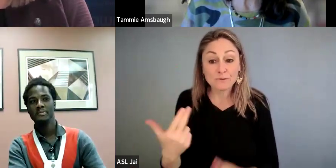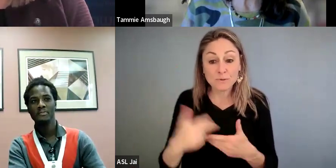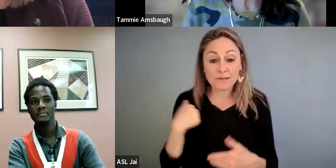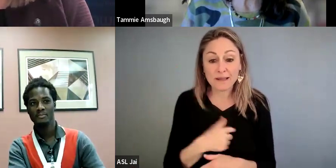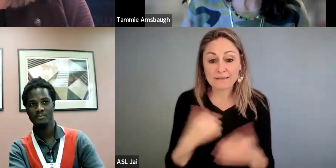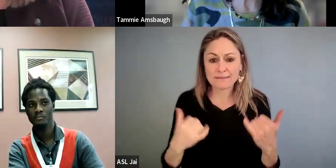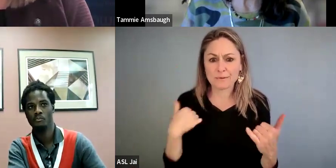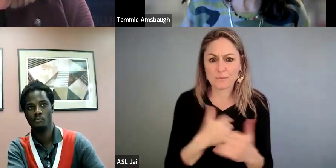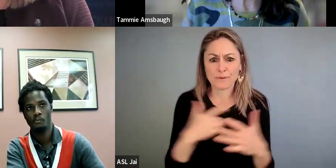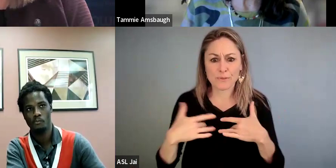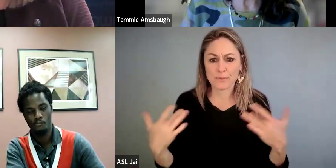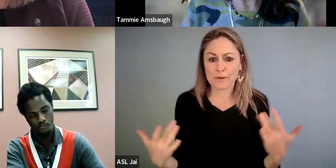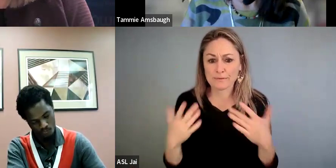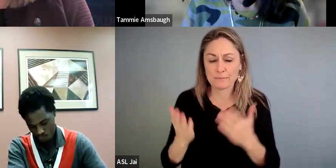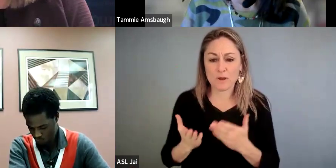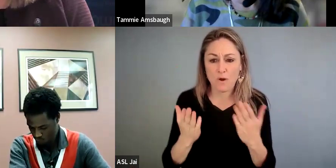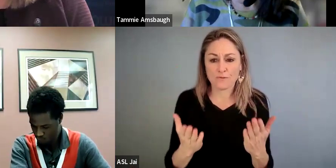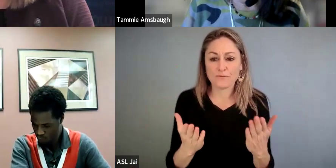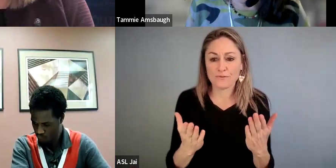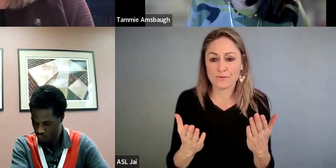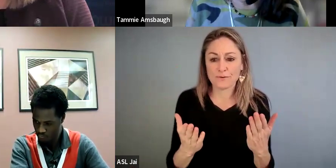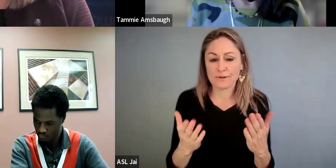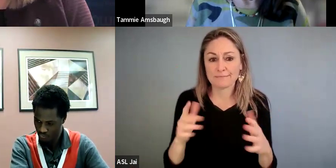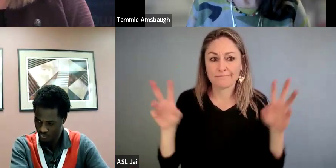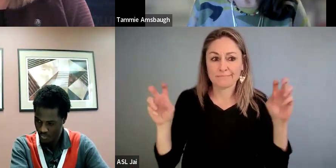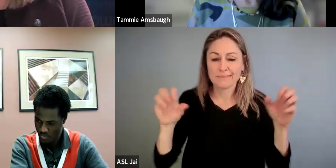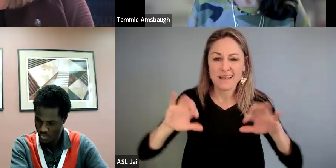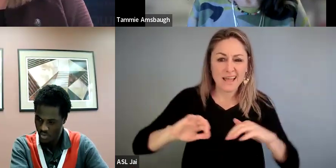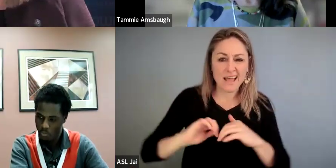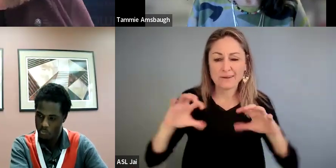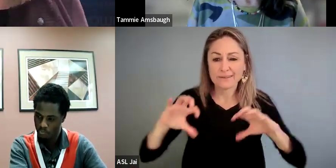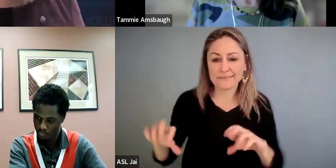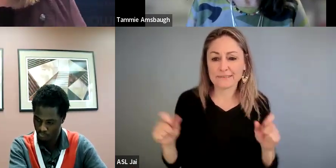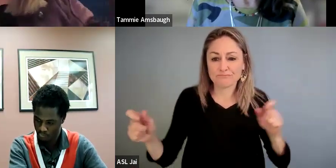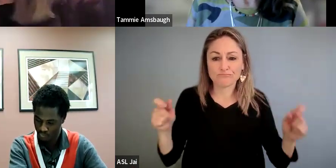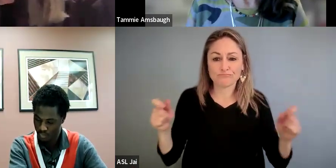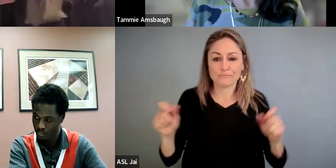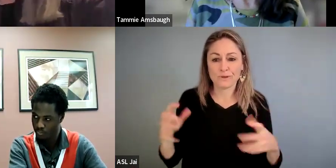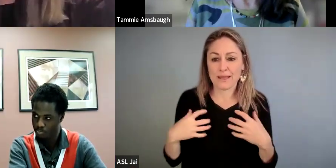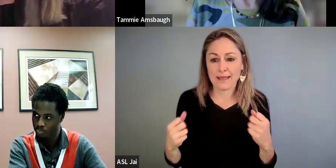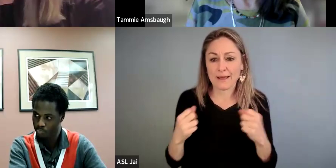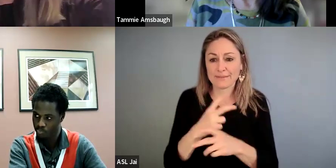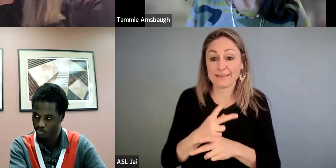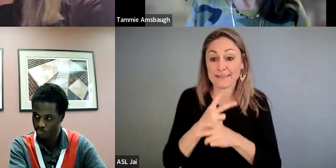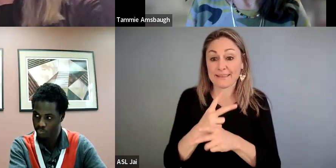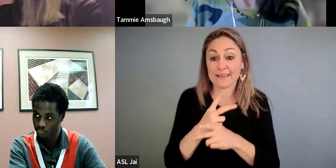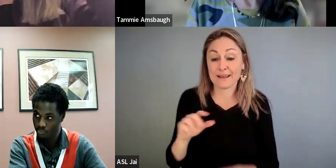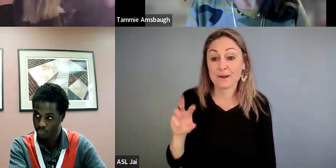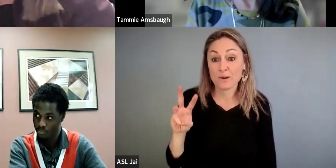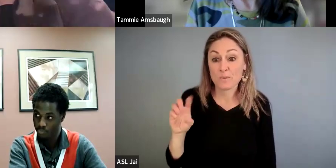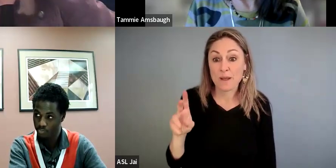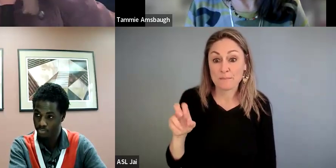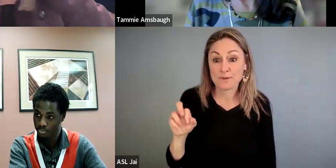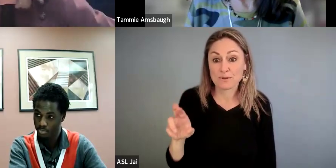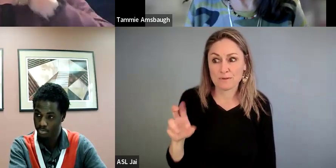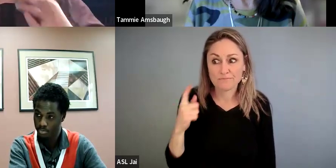are super excited to be offering this Take Charge of Your Healthcare webinar. It's been something that we've been working on for a couple